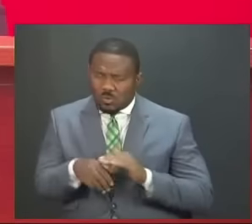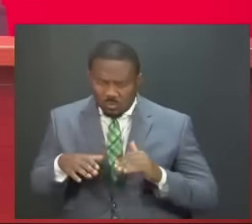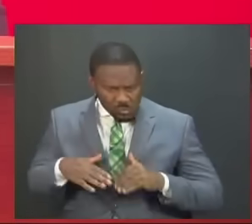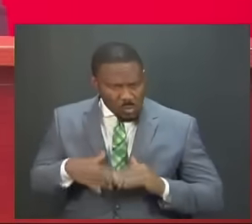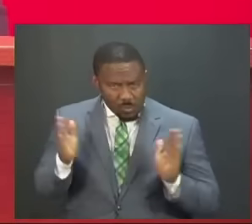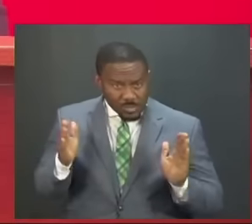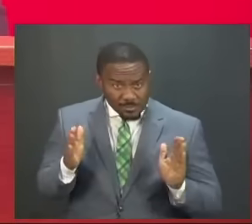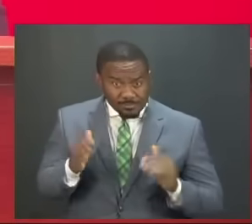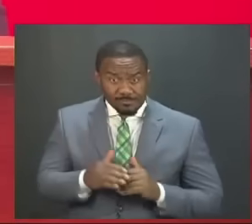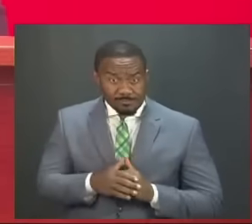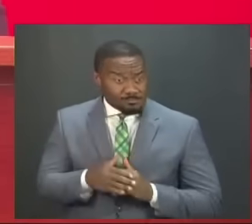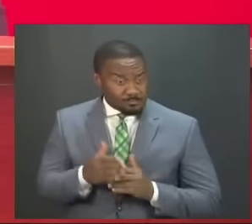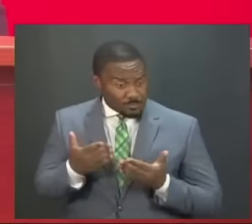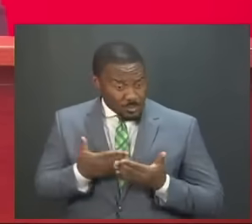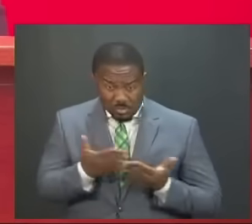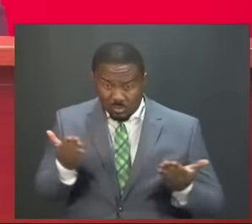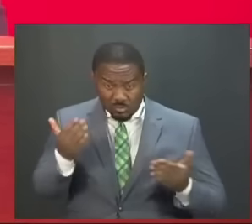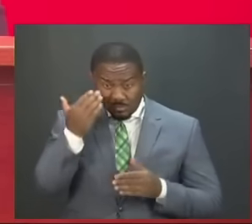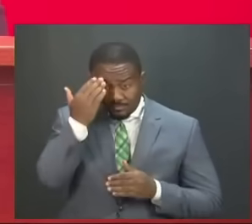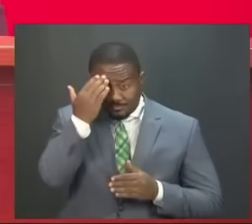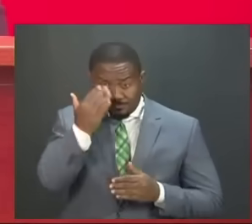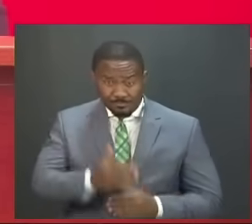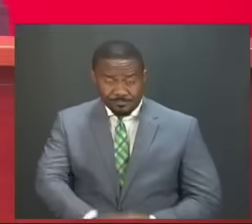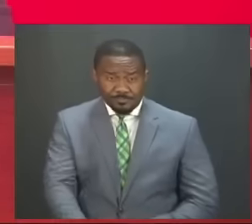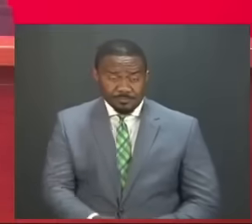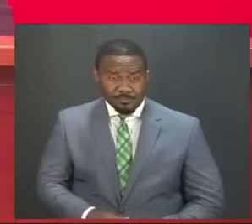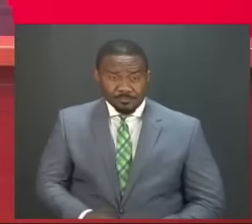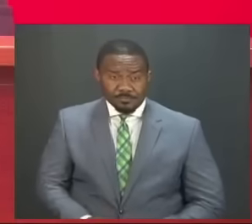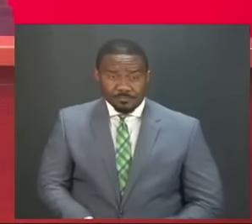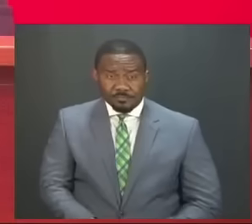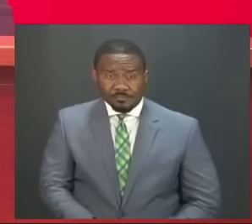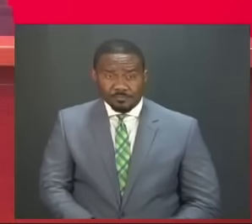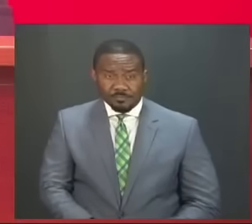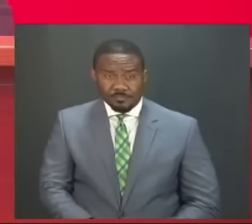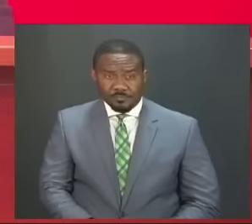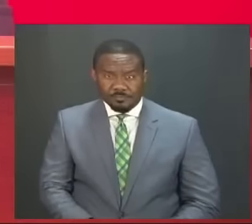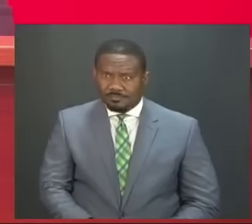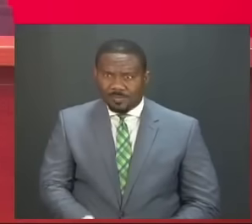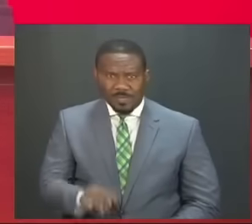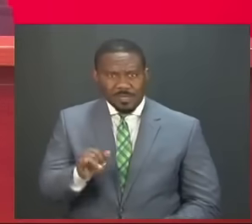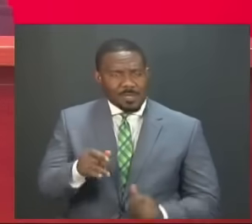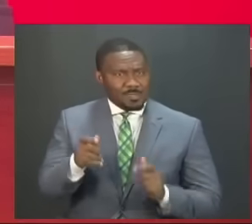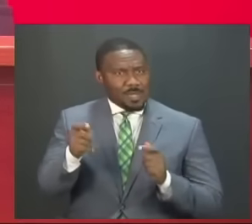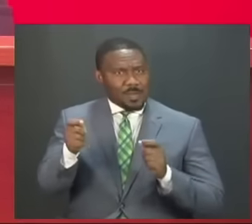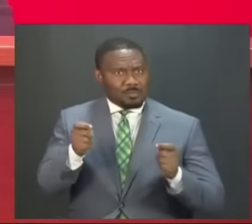This, as you all know, is an administrative function.